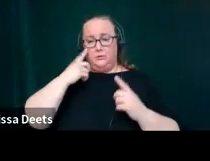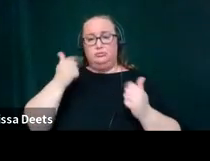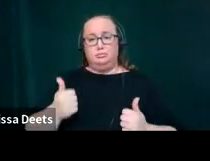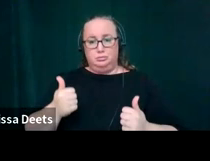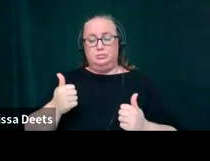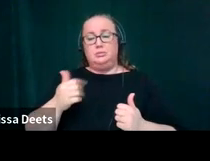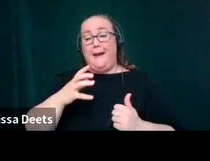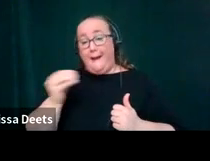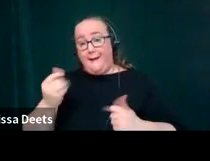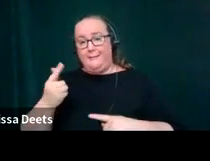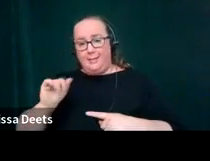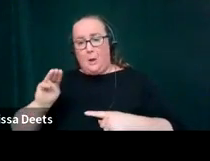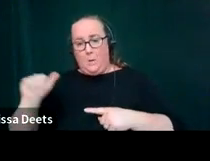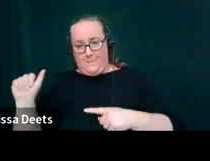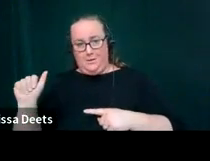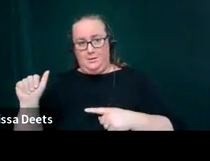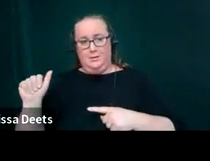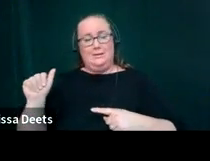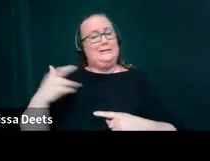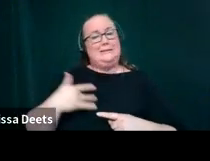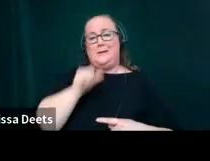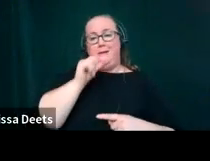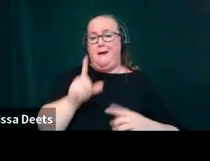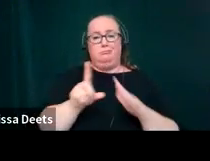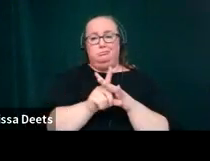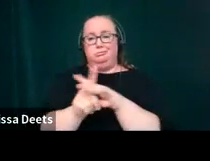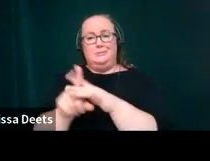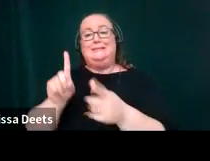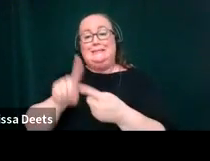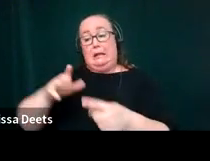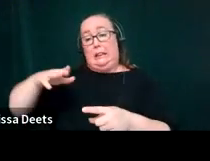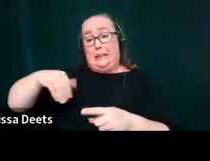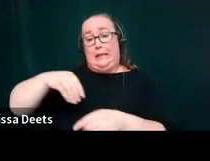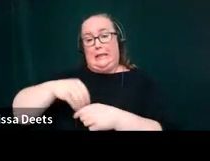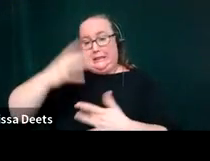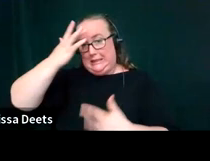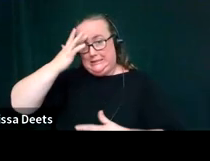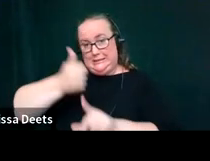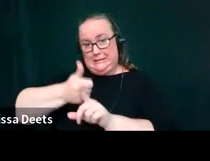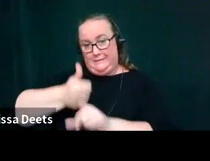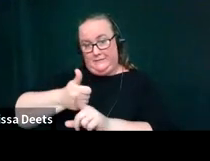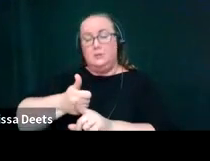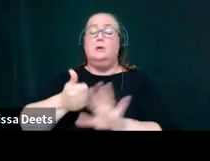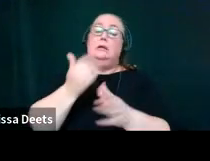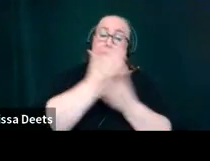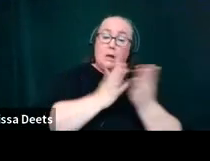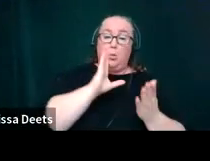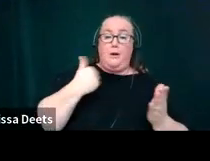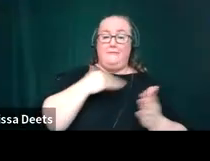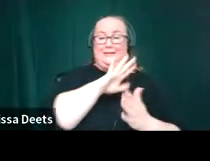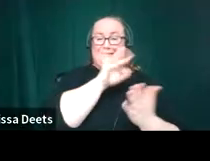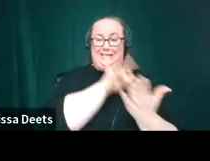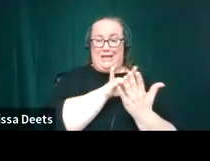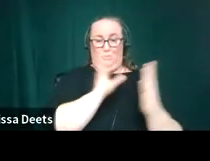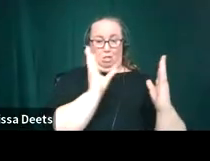Glaucoma tends to not be symptomatic until late in its course of disease, although some people have central visual field defects that can be symptomatic